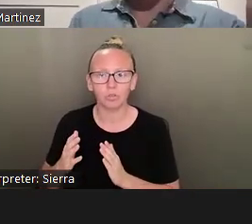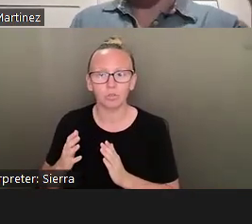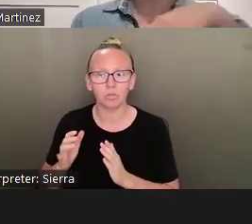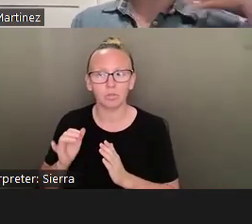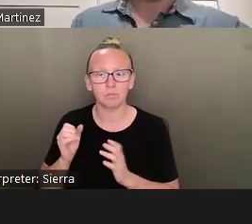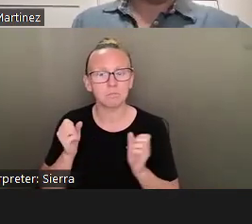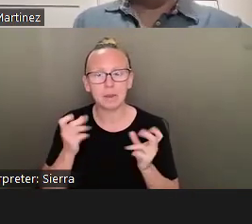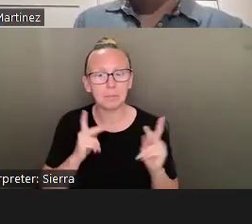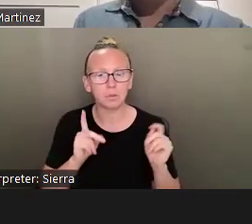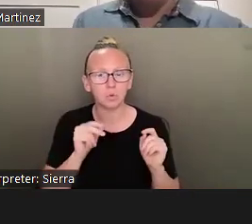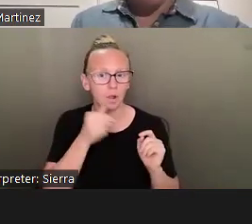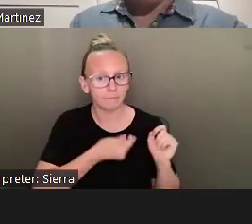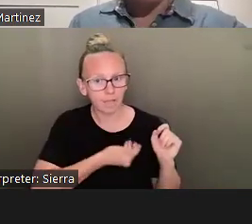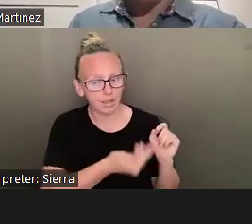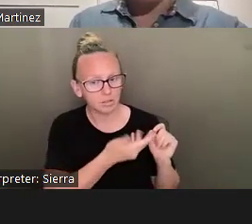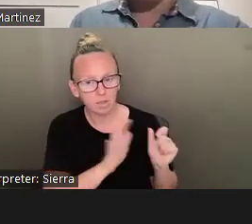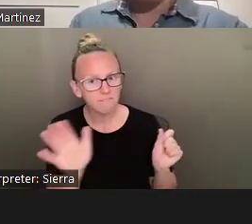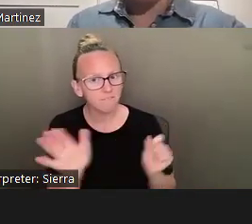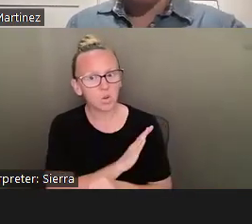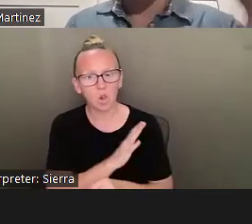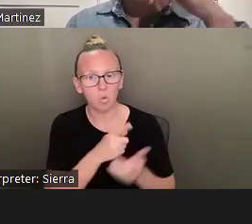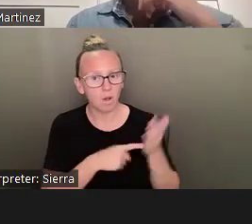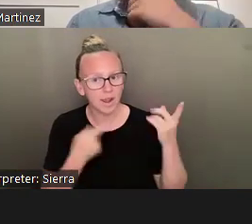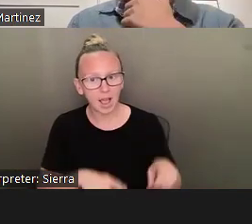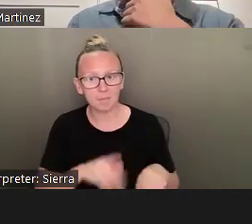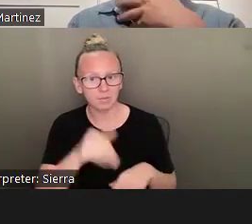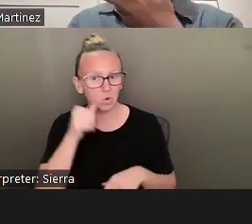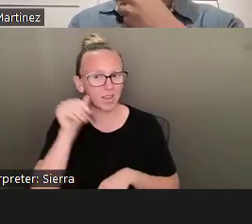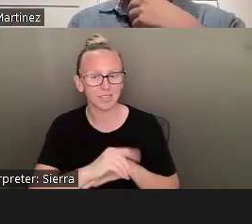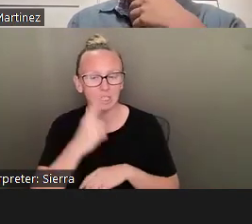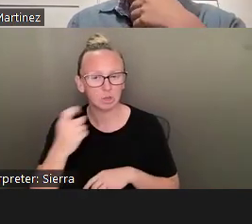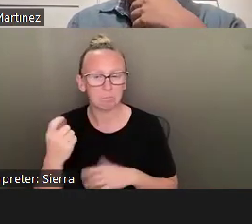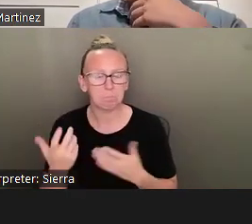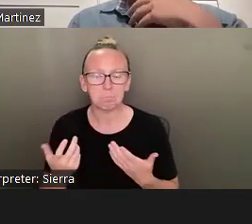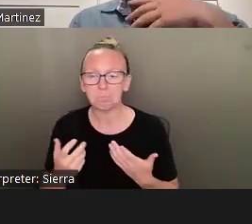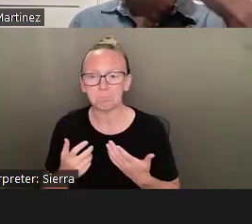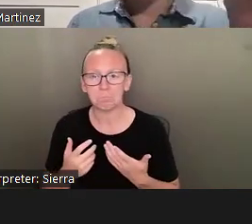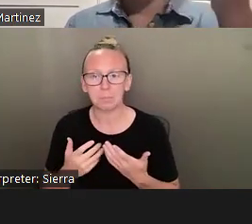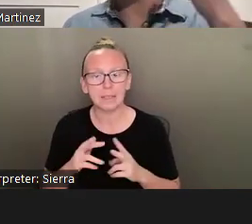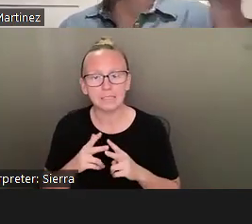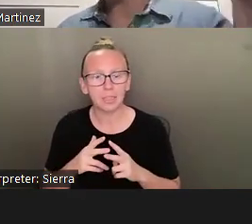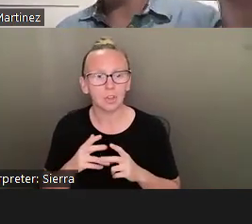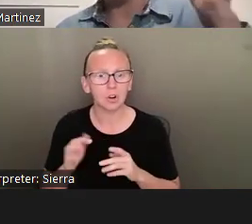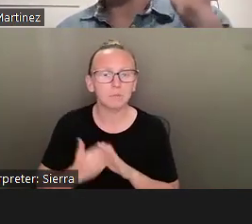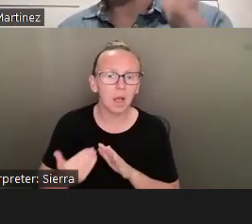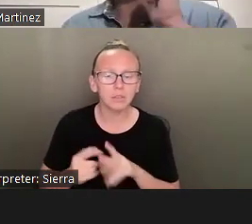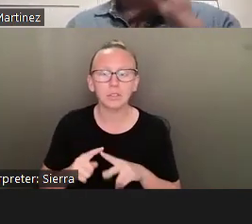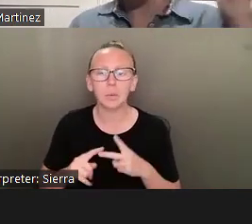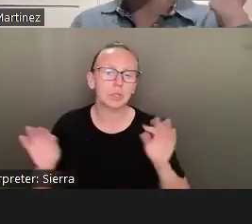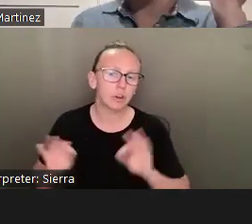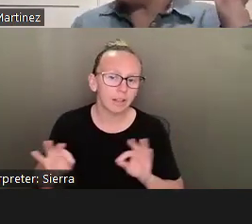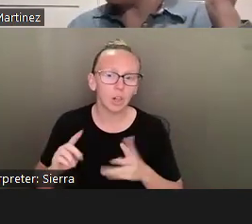invited to share the entire contents of your last night's dreaming. It's either bothersome or trivial